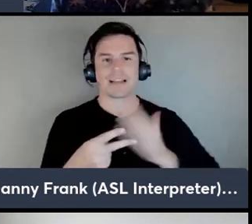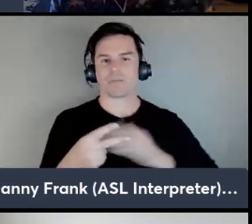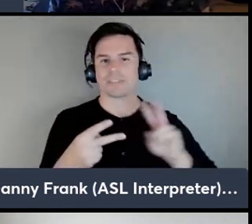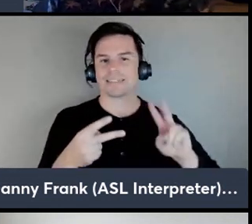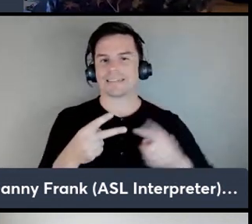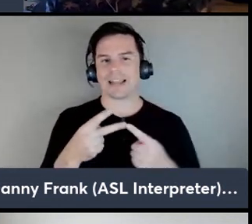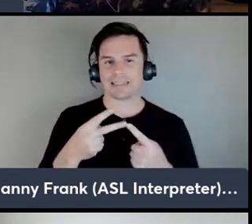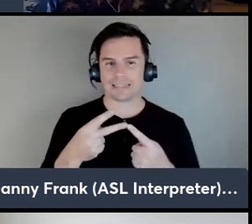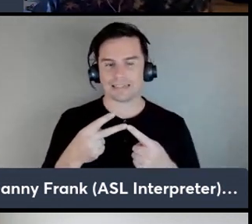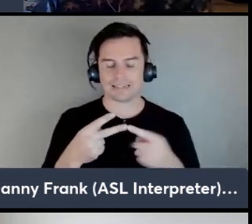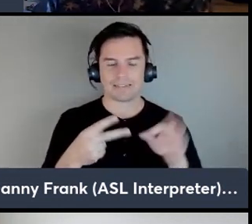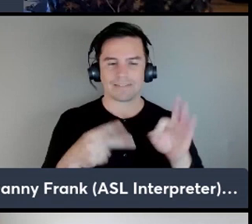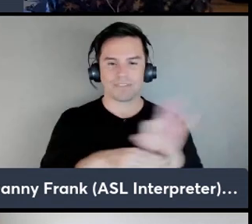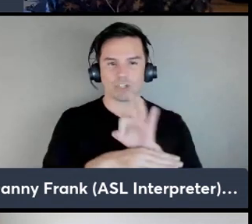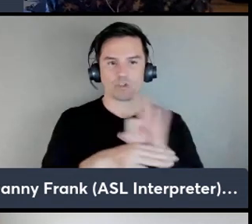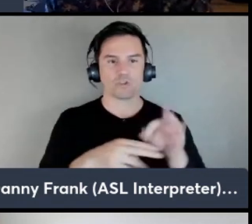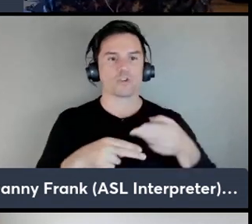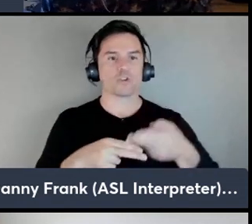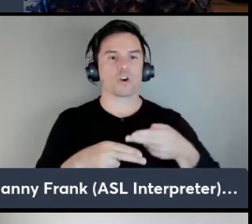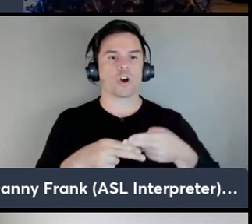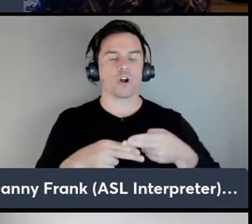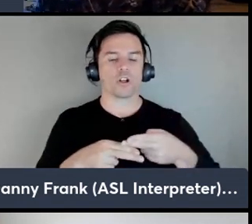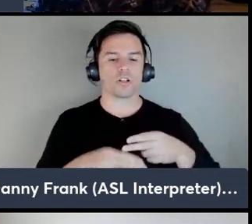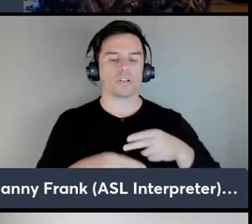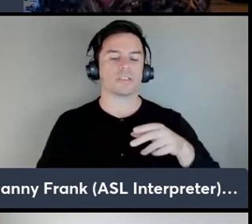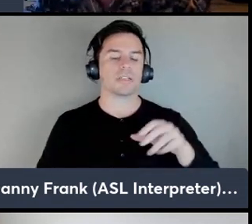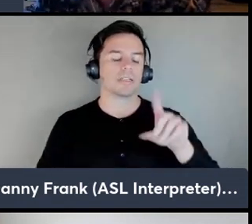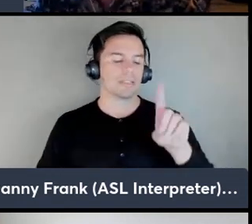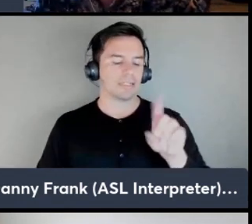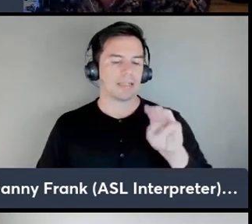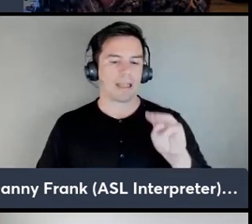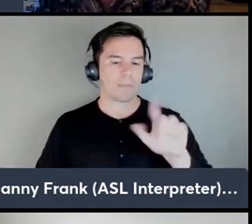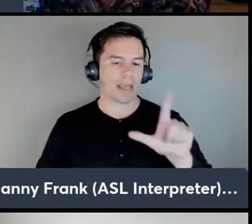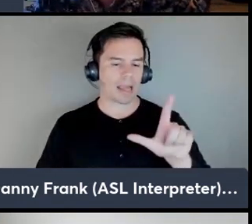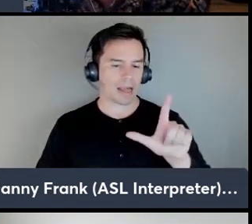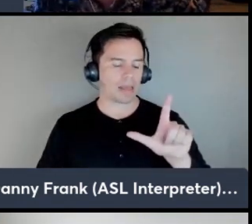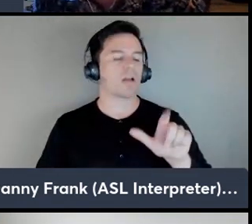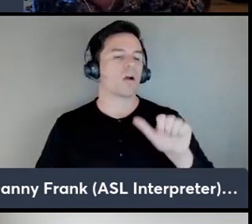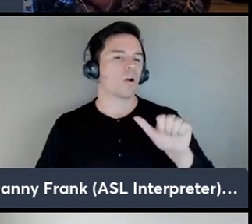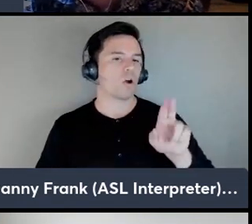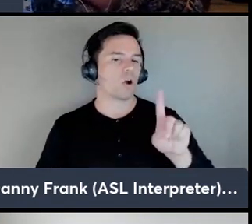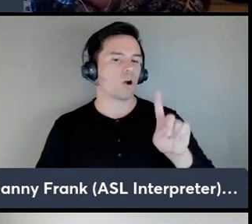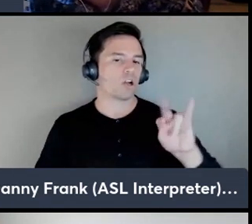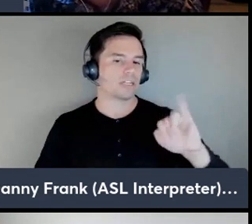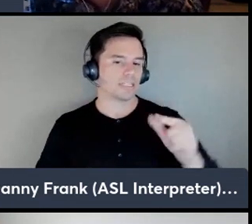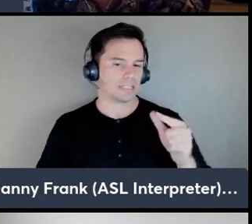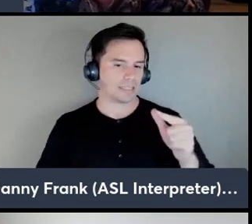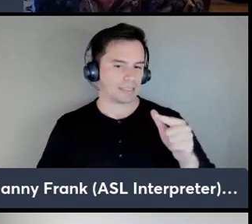called Dml Auditing. And I want to start just by showing you actually,